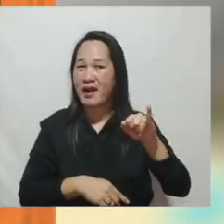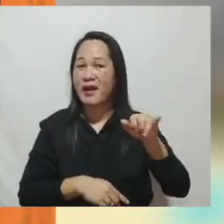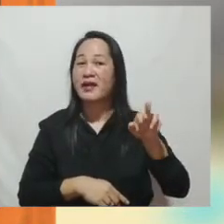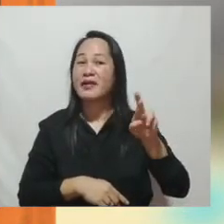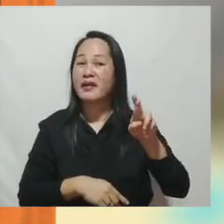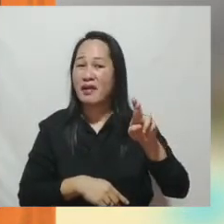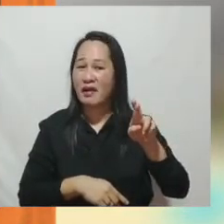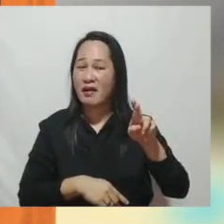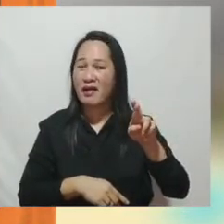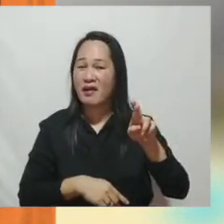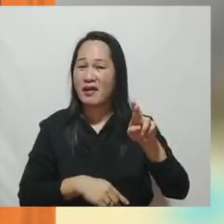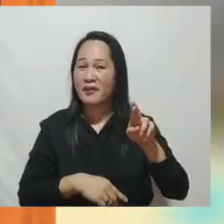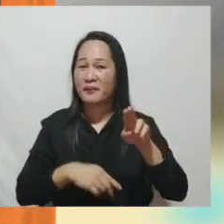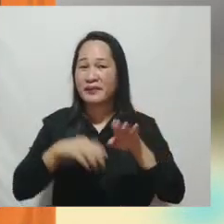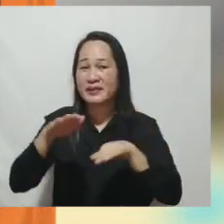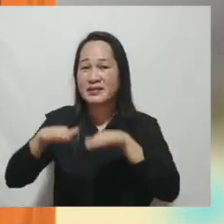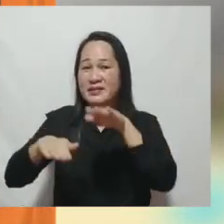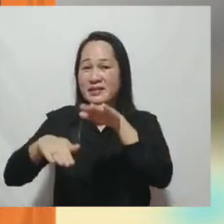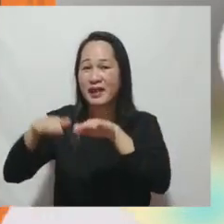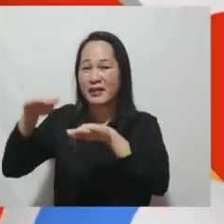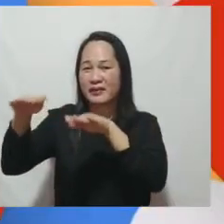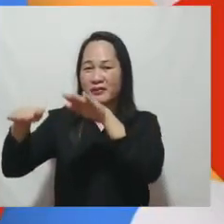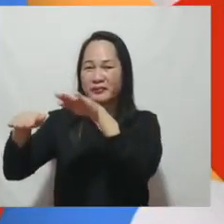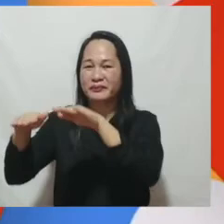S-T-A-I-R. Stair.